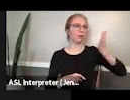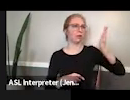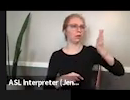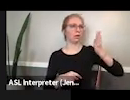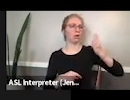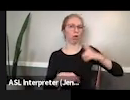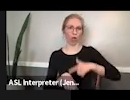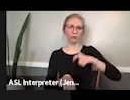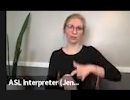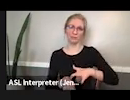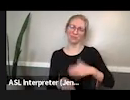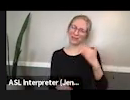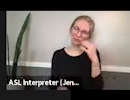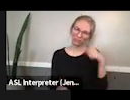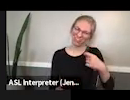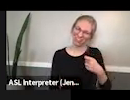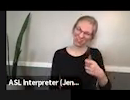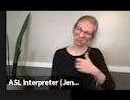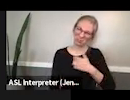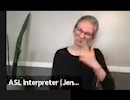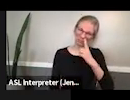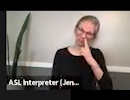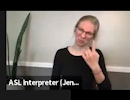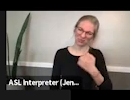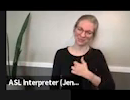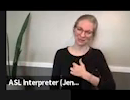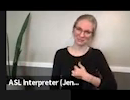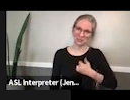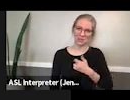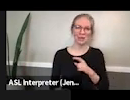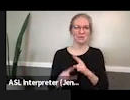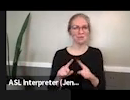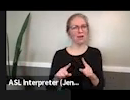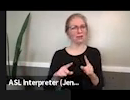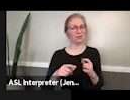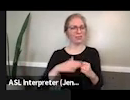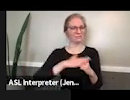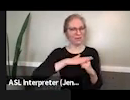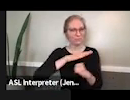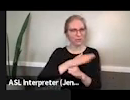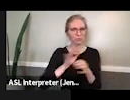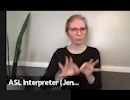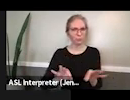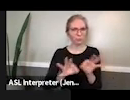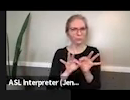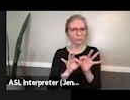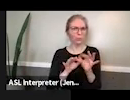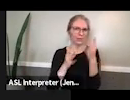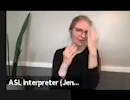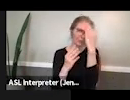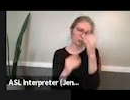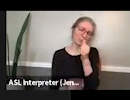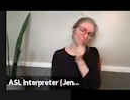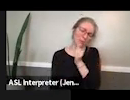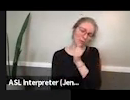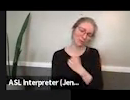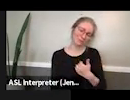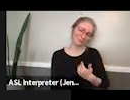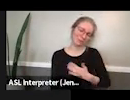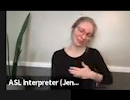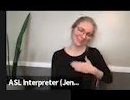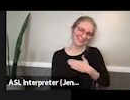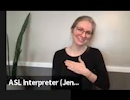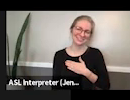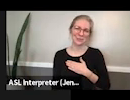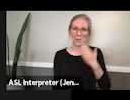boring, and I apologize for that, but it's this foundational information, so bear with me, please. Hopefully it'll get a little bit